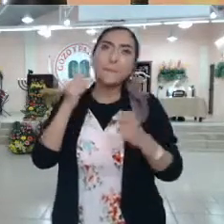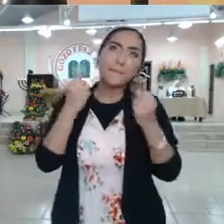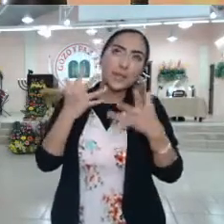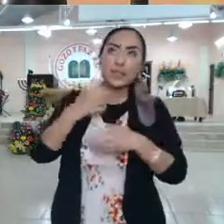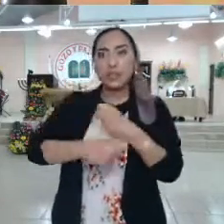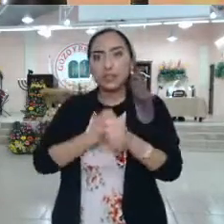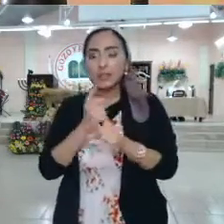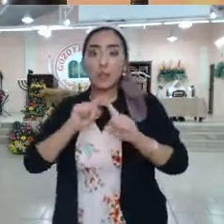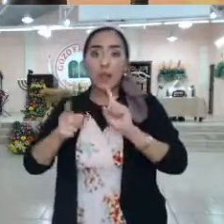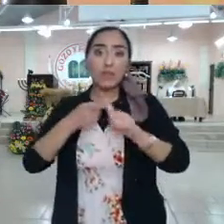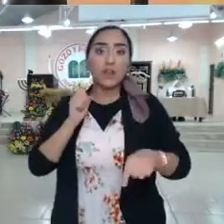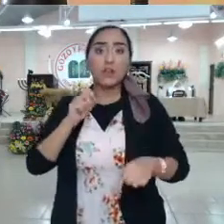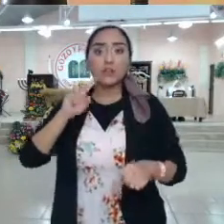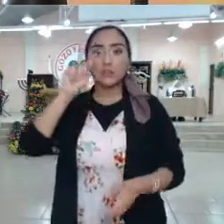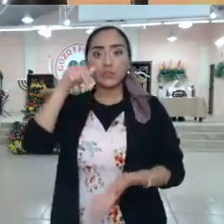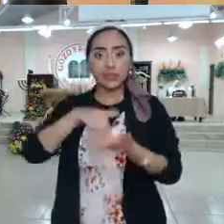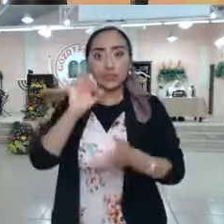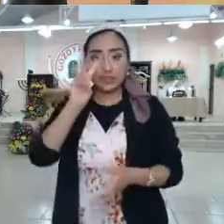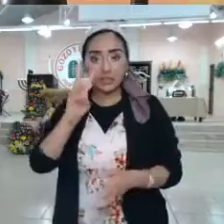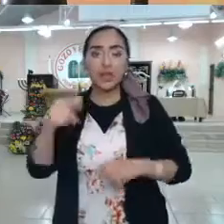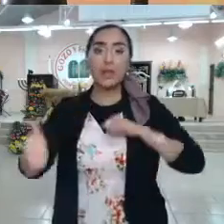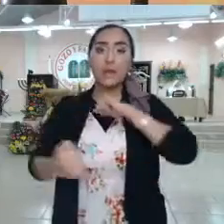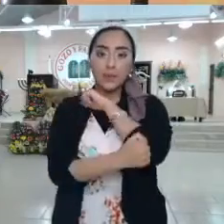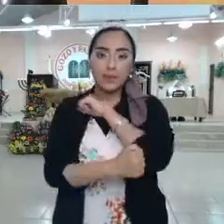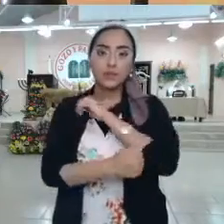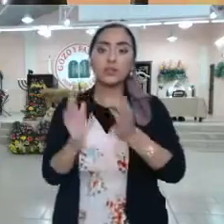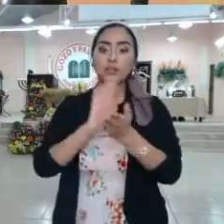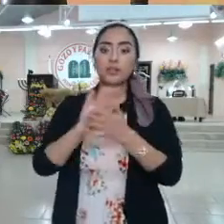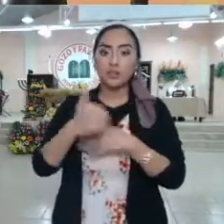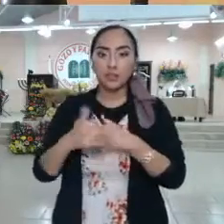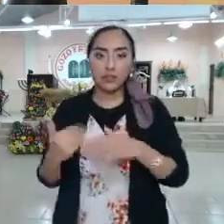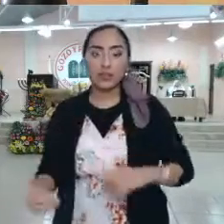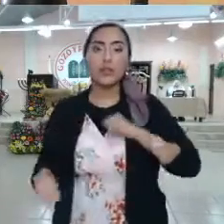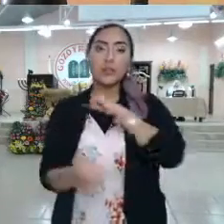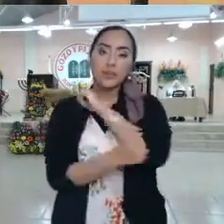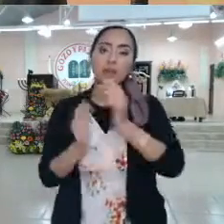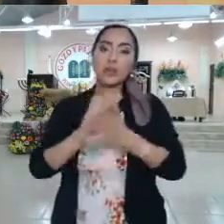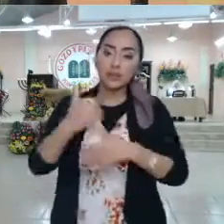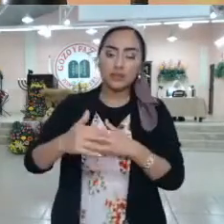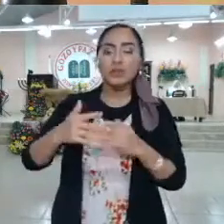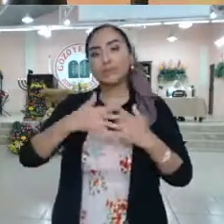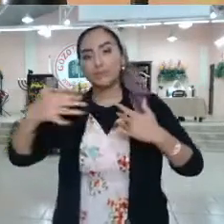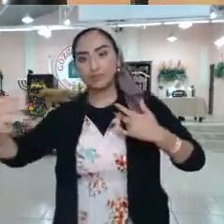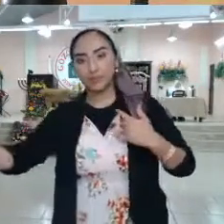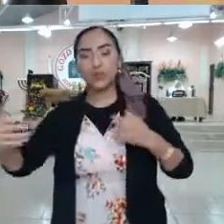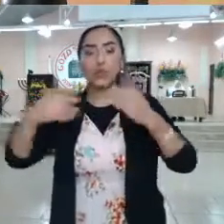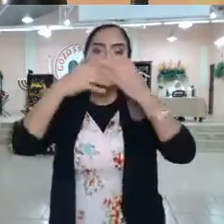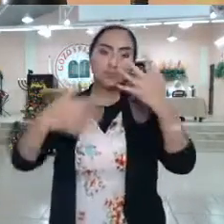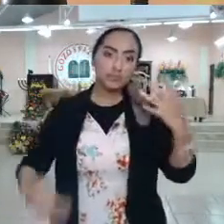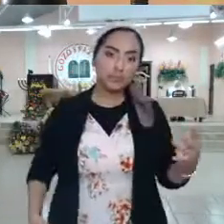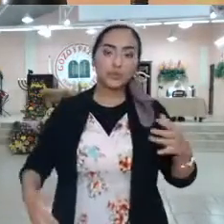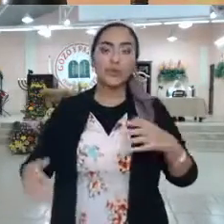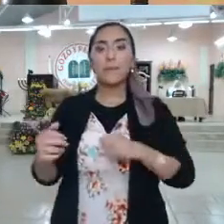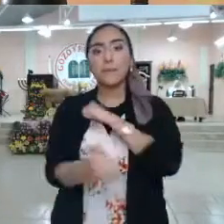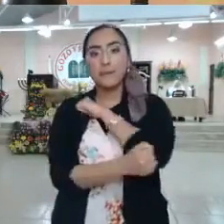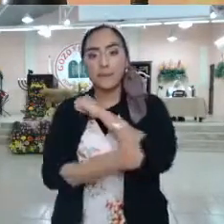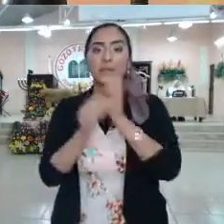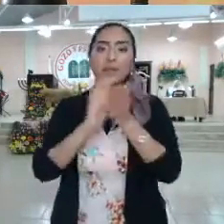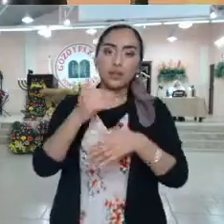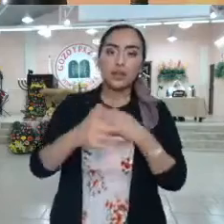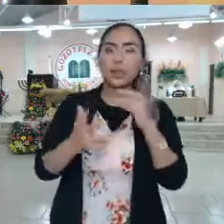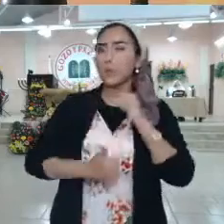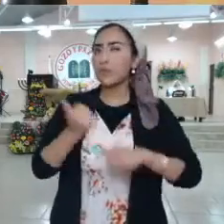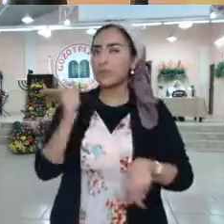to you by someone that has been ministering from many years ago, 2006, Pesach, Hamatzot, and the other feasts.